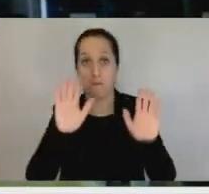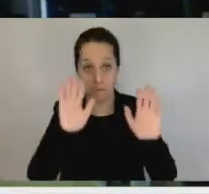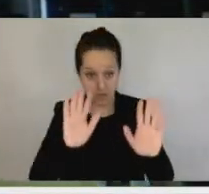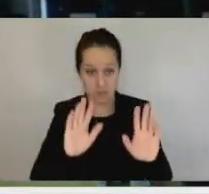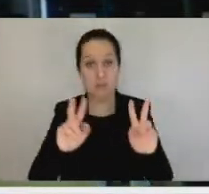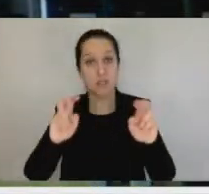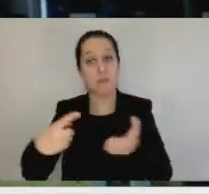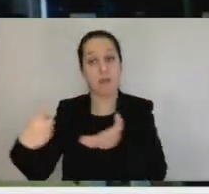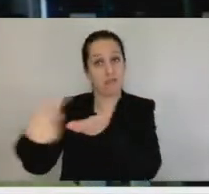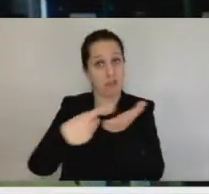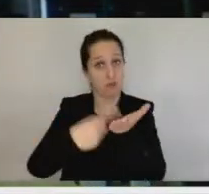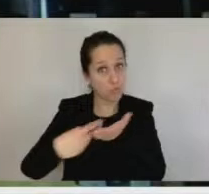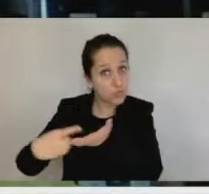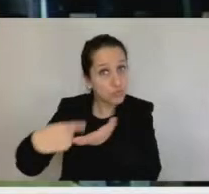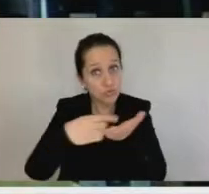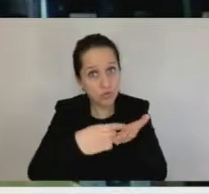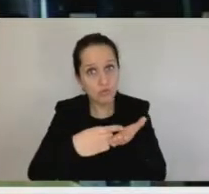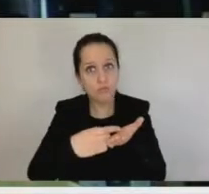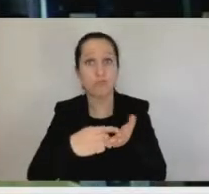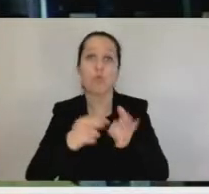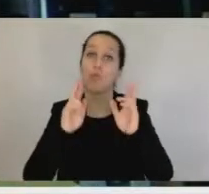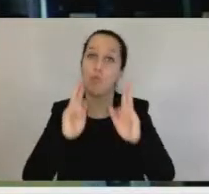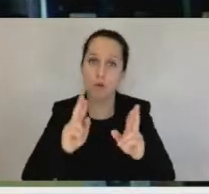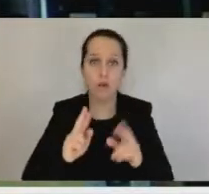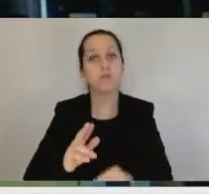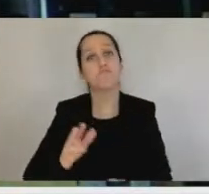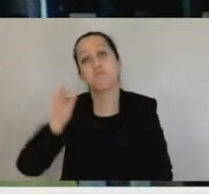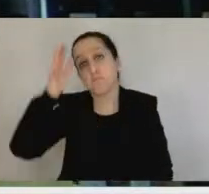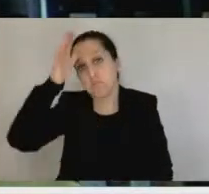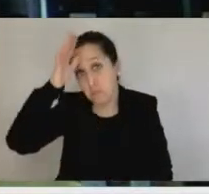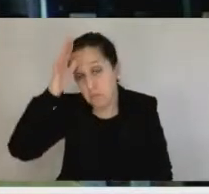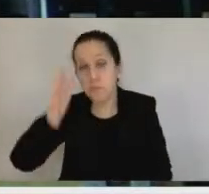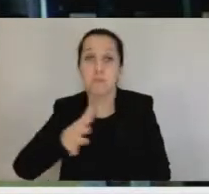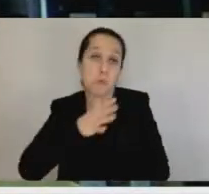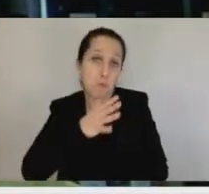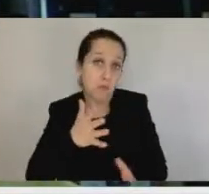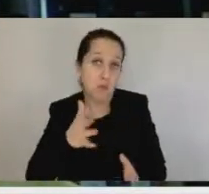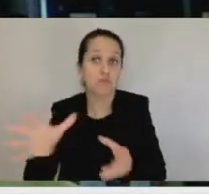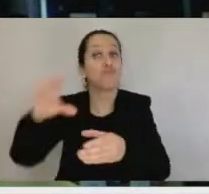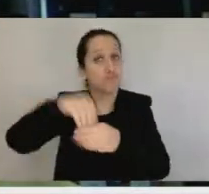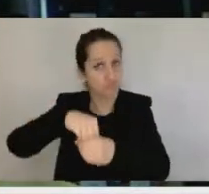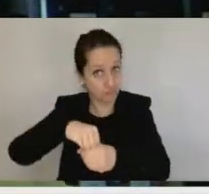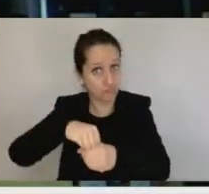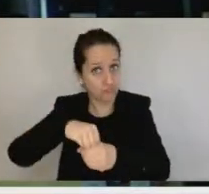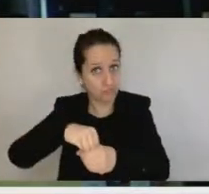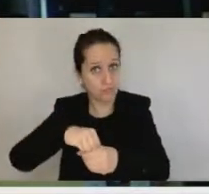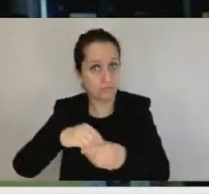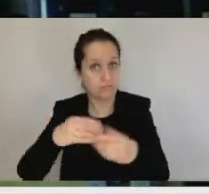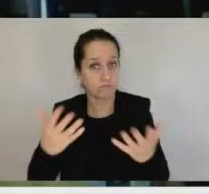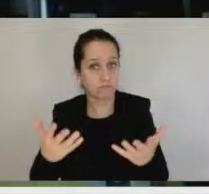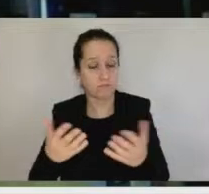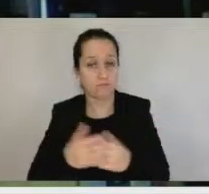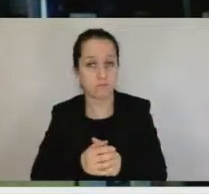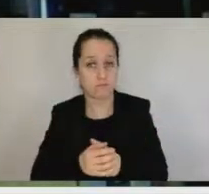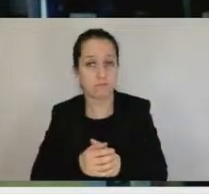involve in these discussions the parents, mothers and fathers,